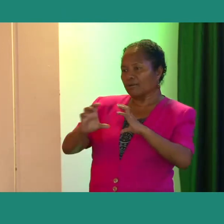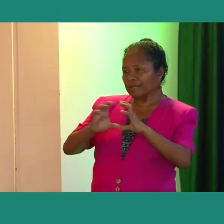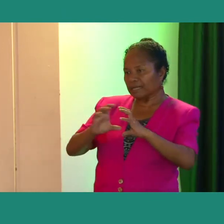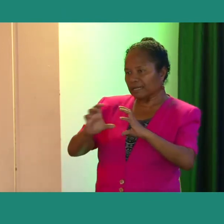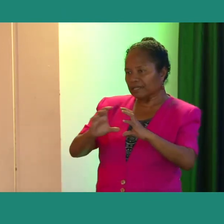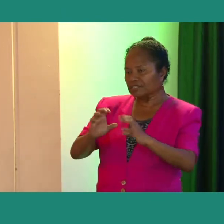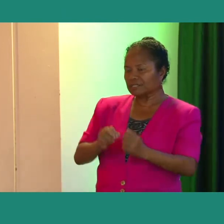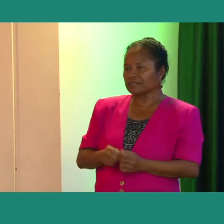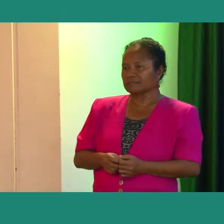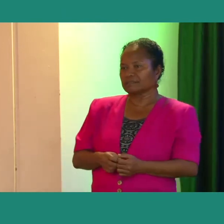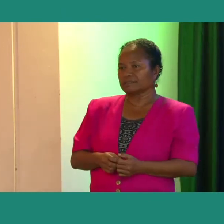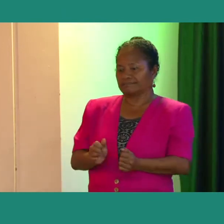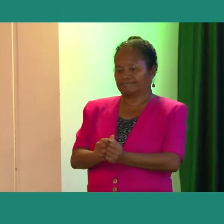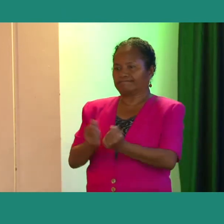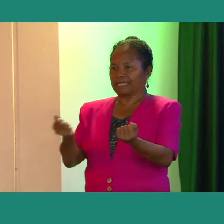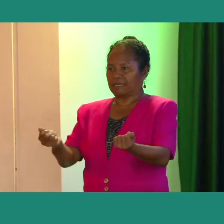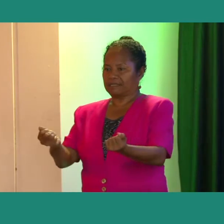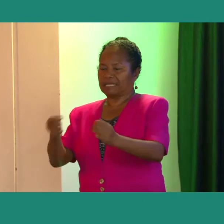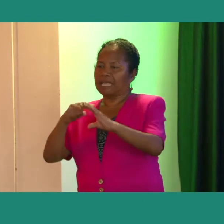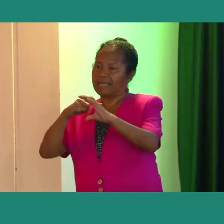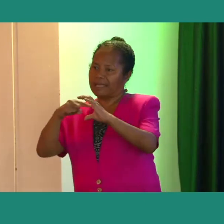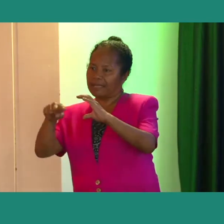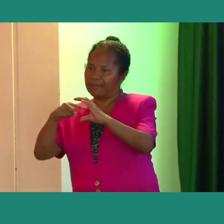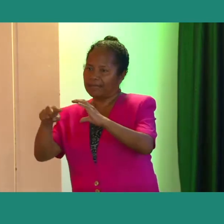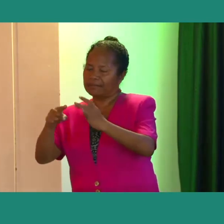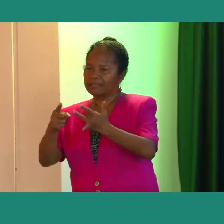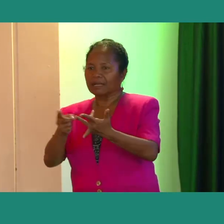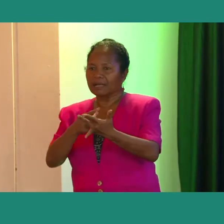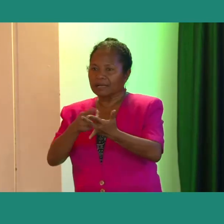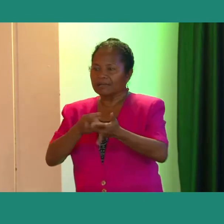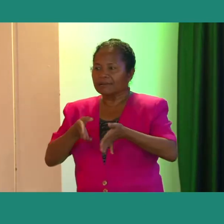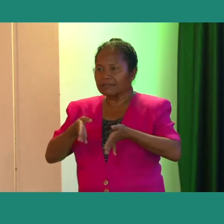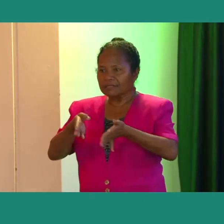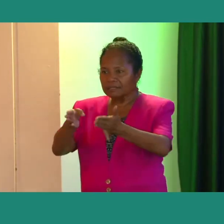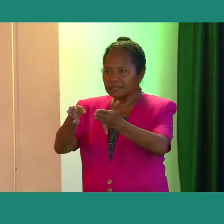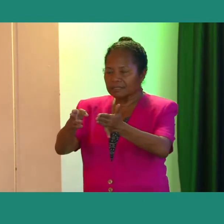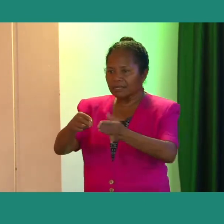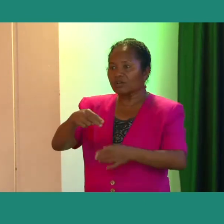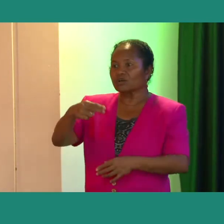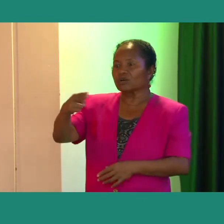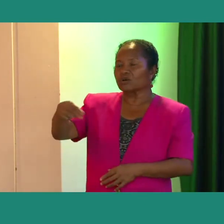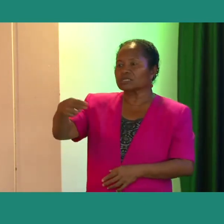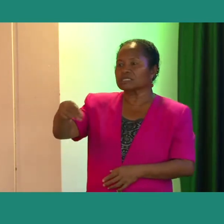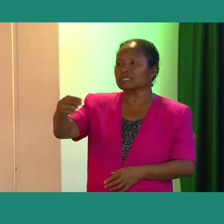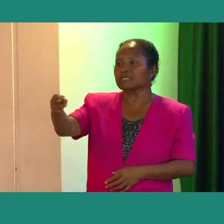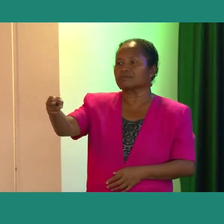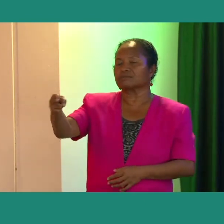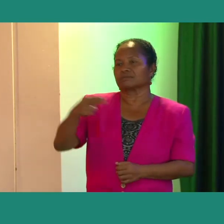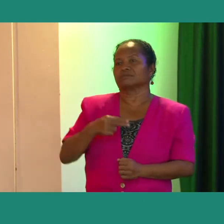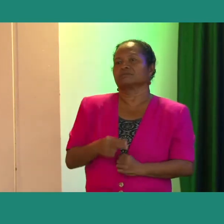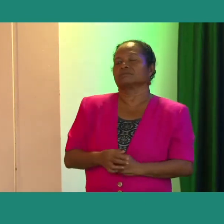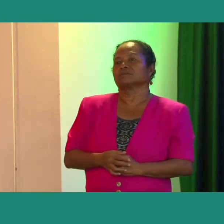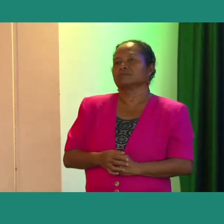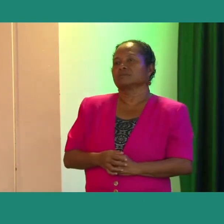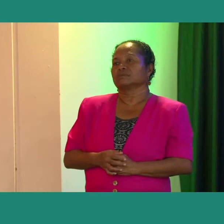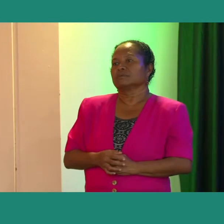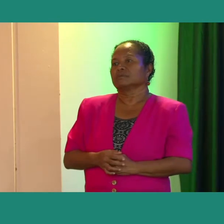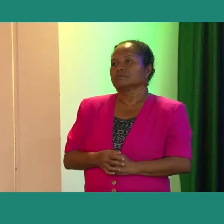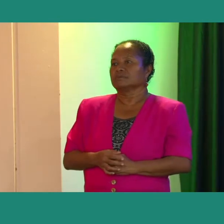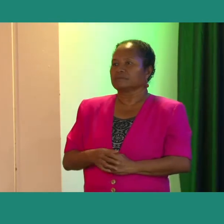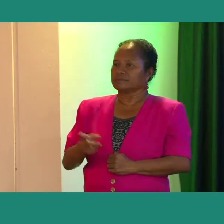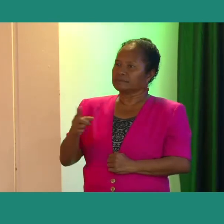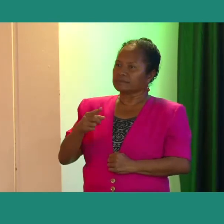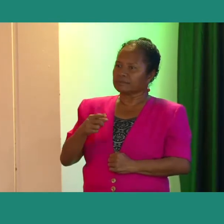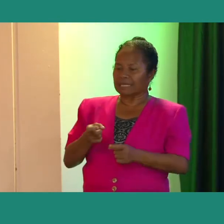their newsletters, through emails, and other ways that they continue to make sure that narrative,